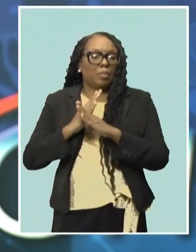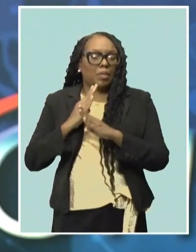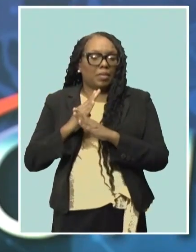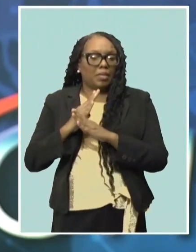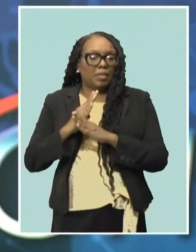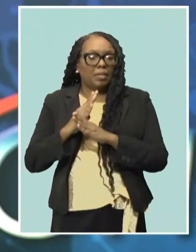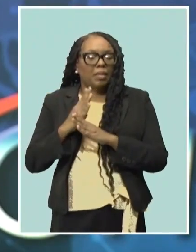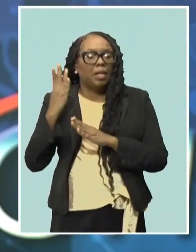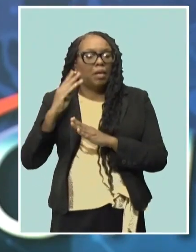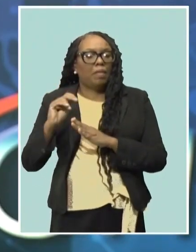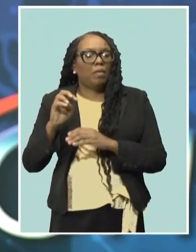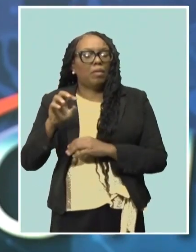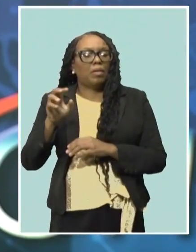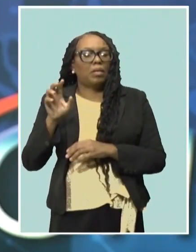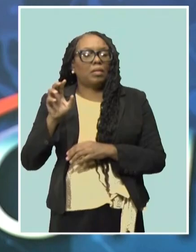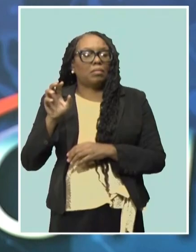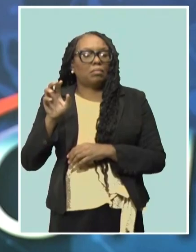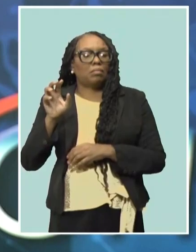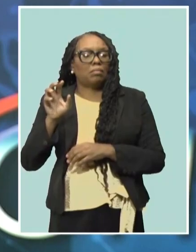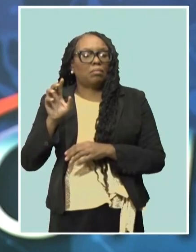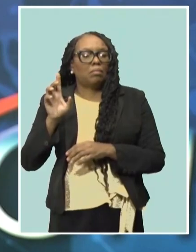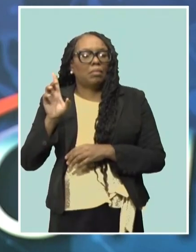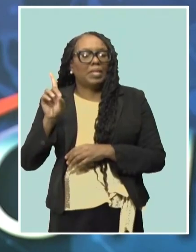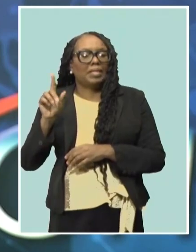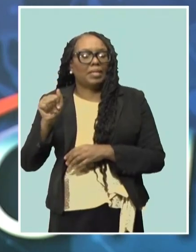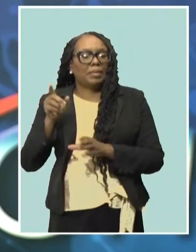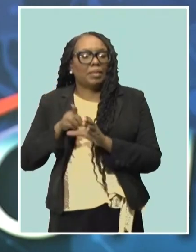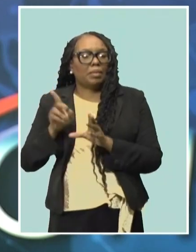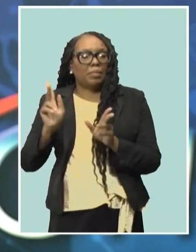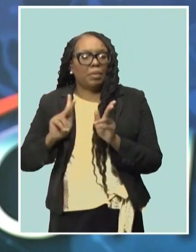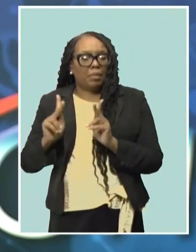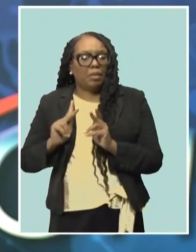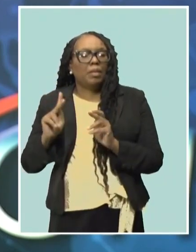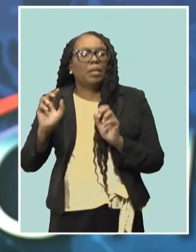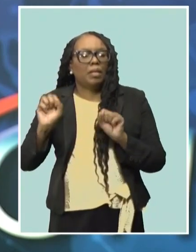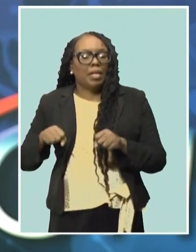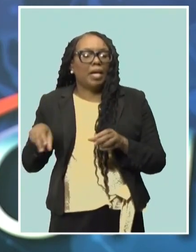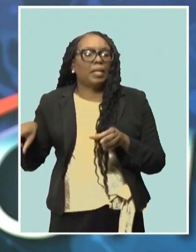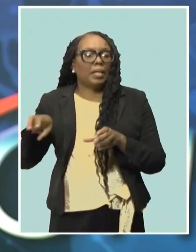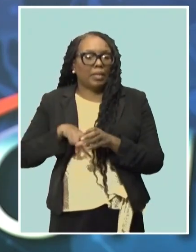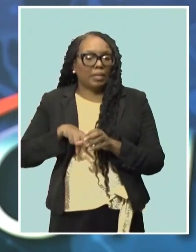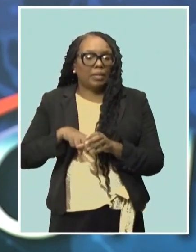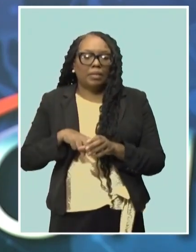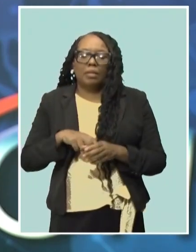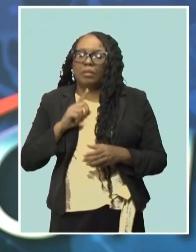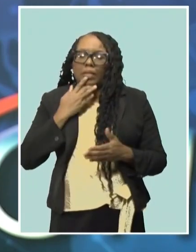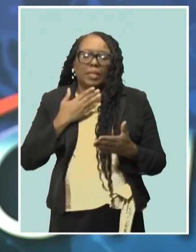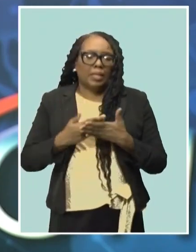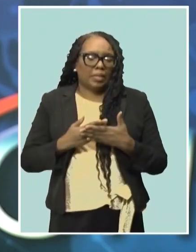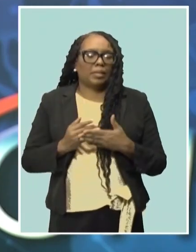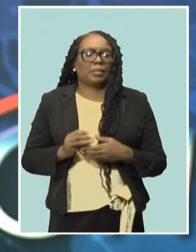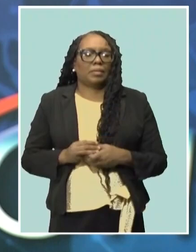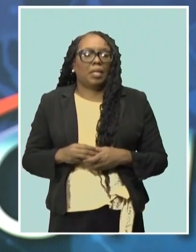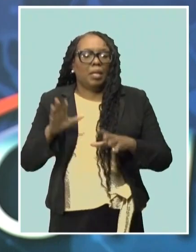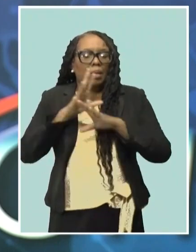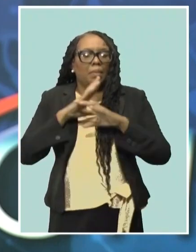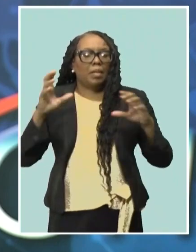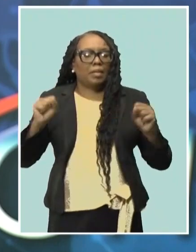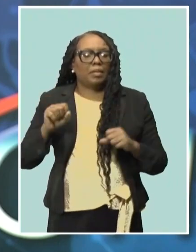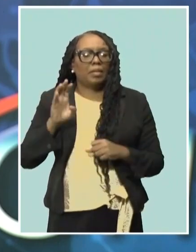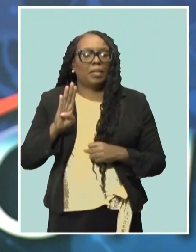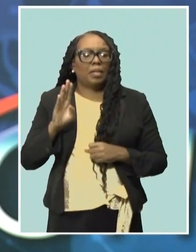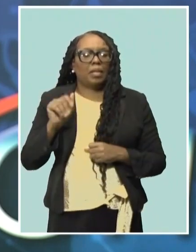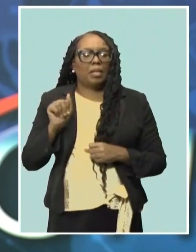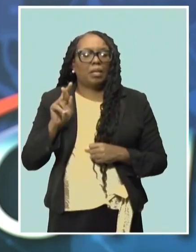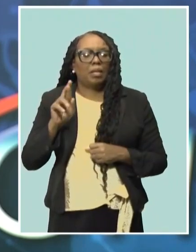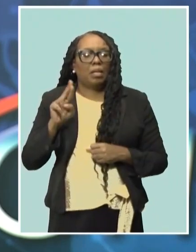people with disabilities have been welcomed by members of that community. President of the Barbados National Organization of the